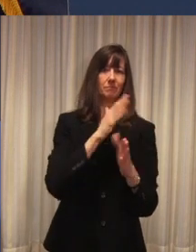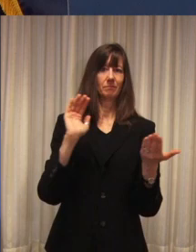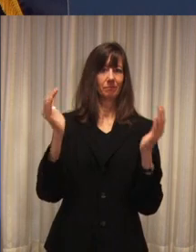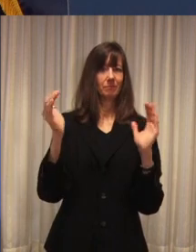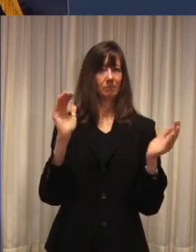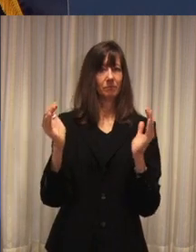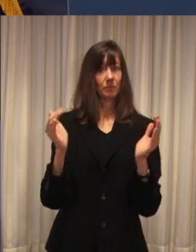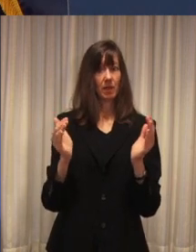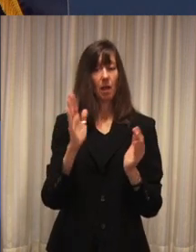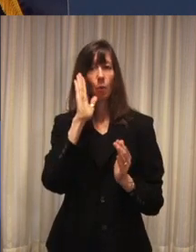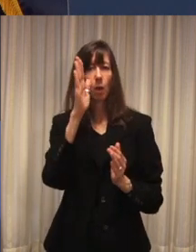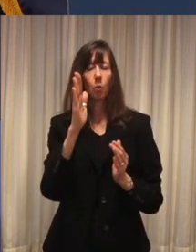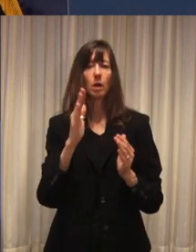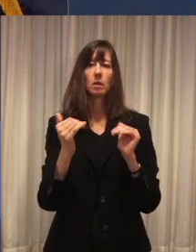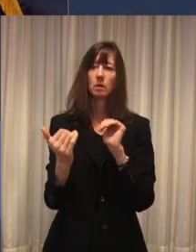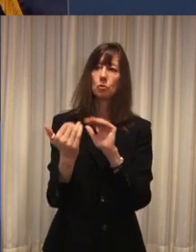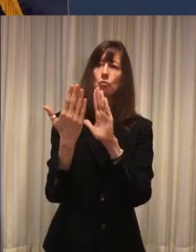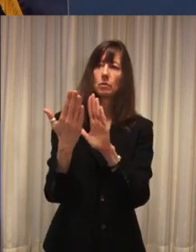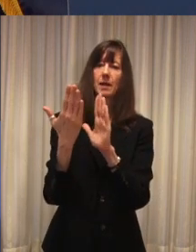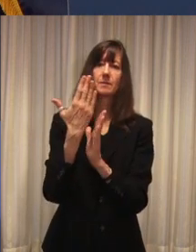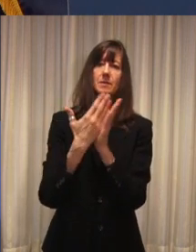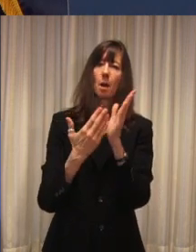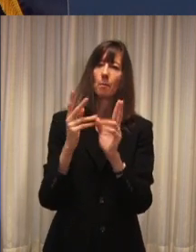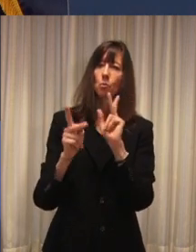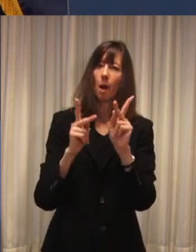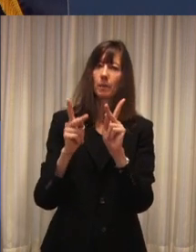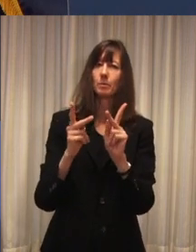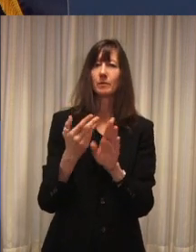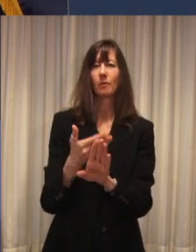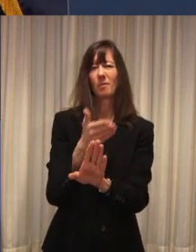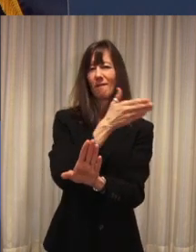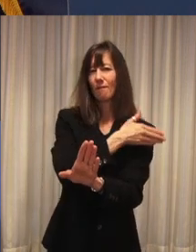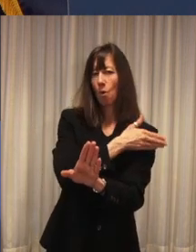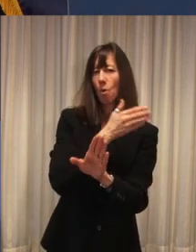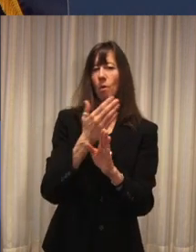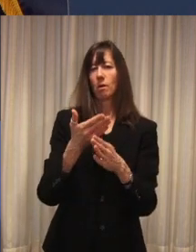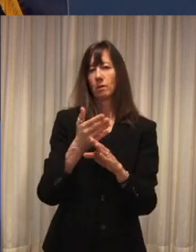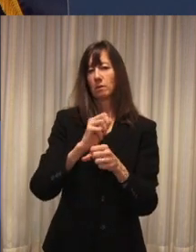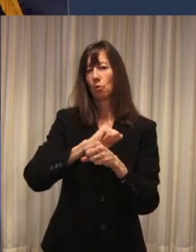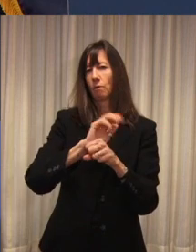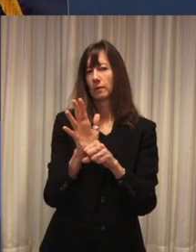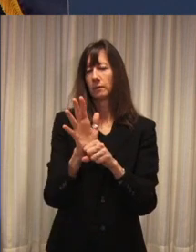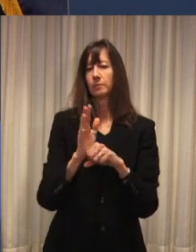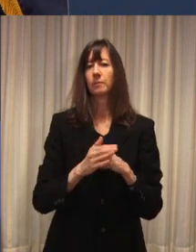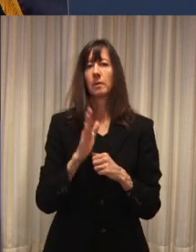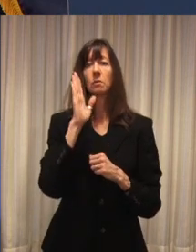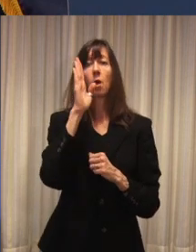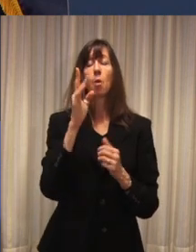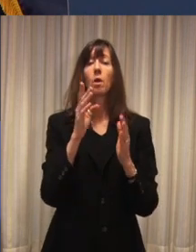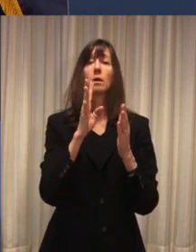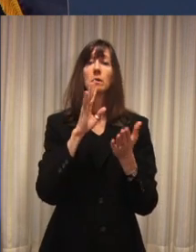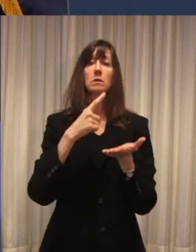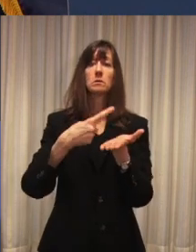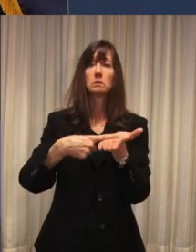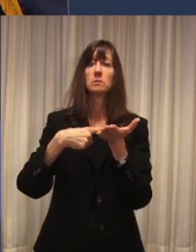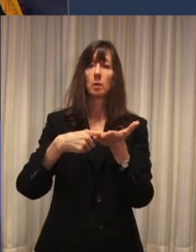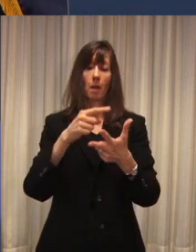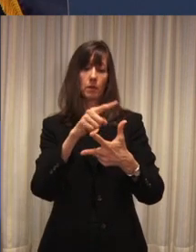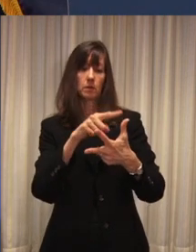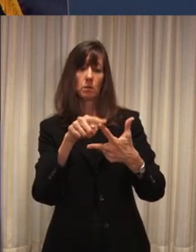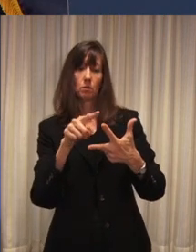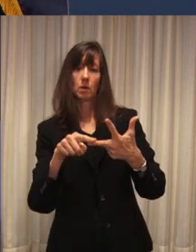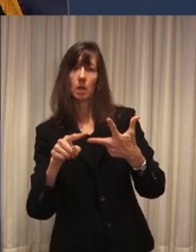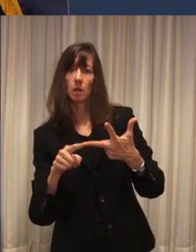had in our economy pre-COVID. So I'll talk a little bit about what each of these lines of effort looks like,